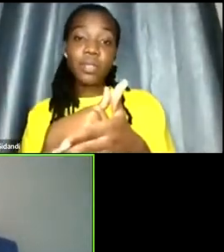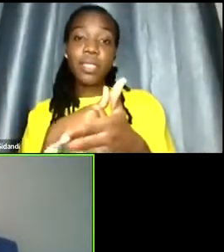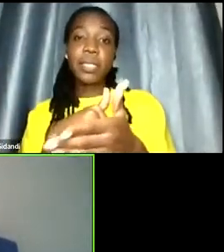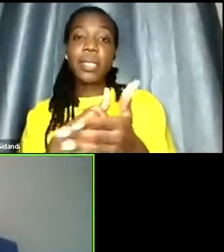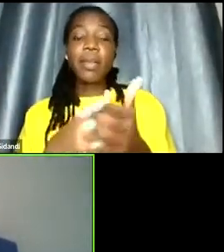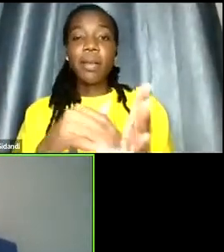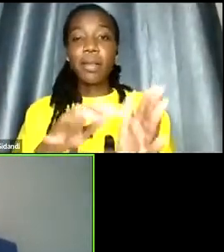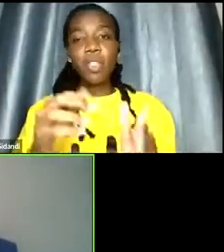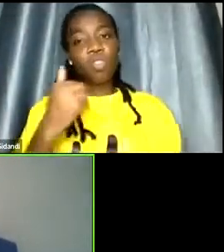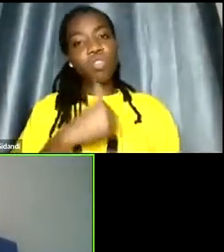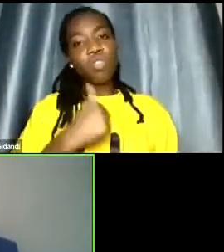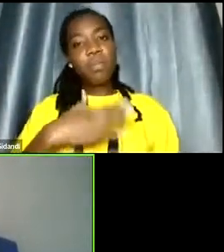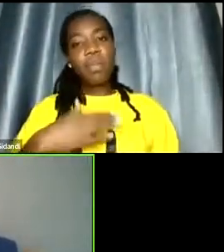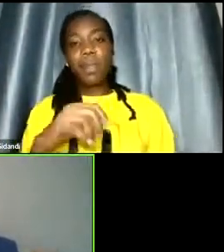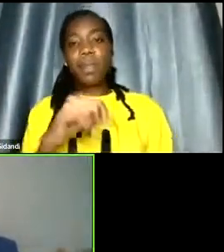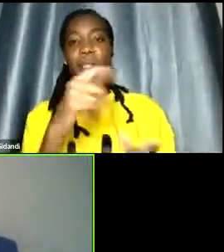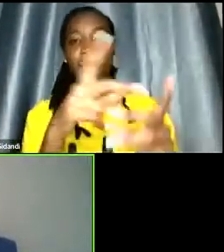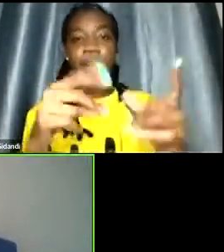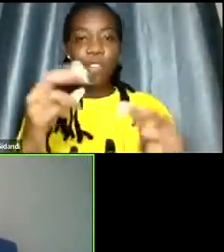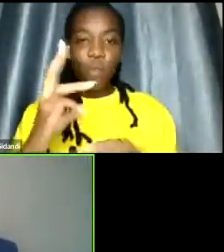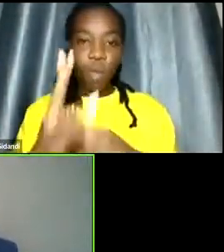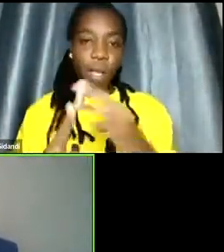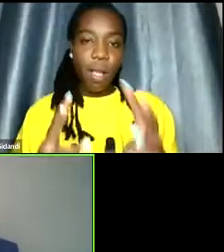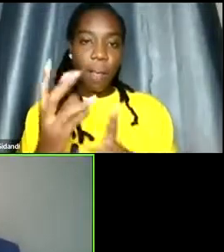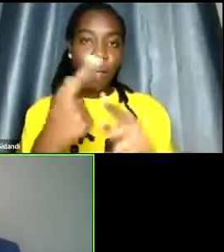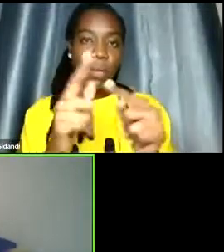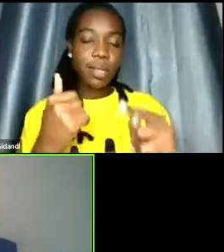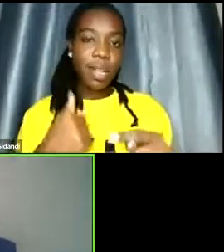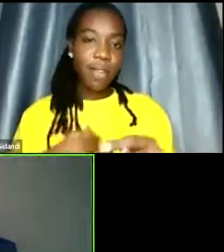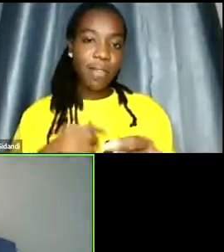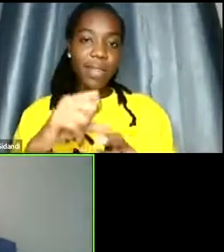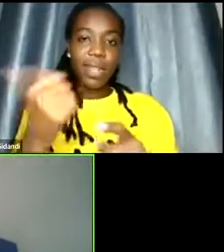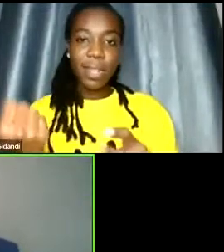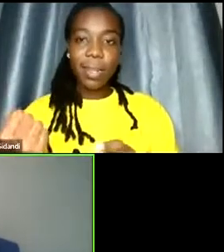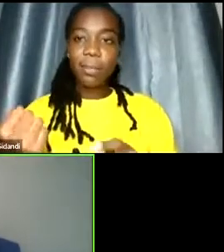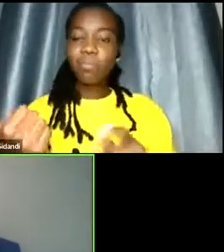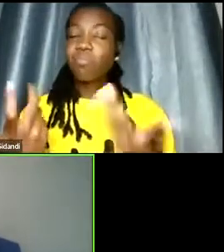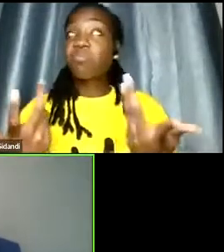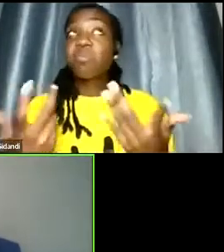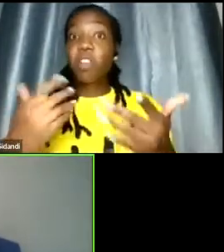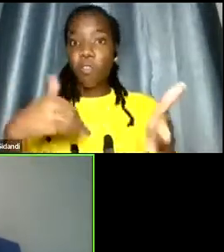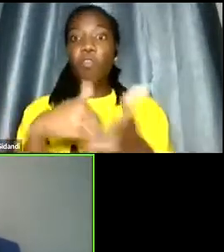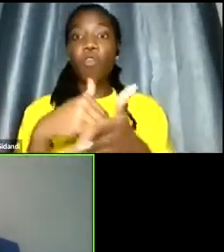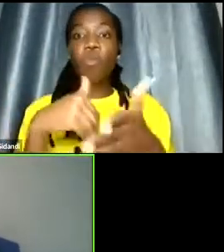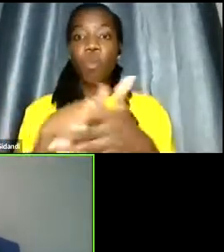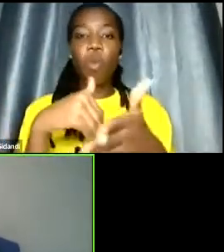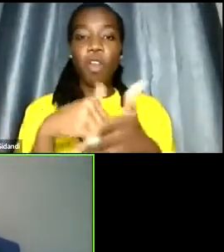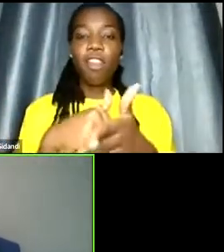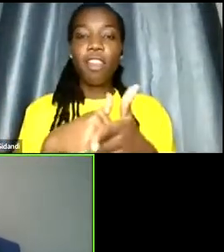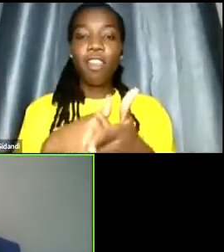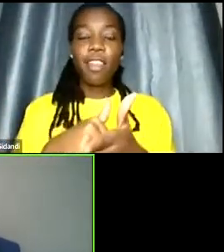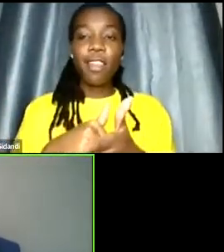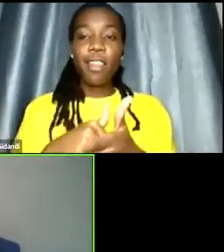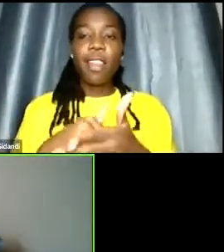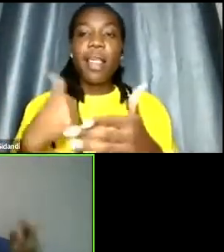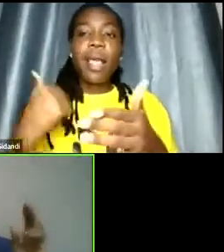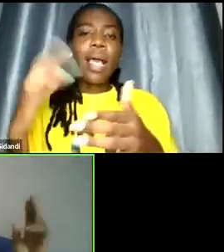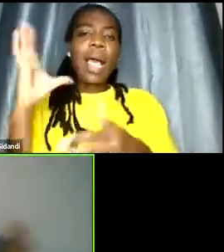world, but in East Africa or former British colonies and protectorates, we call it football. It was assumed that those who